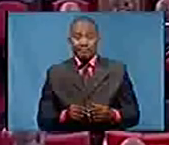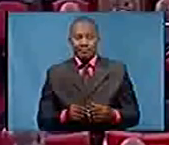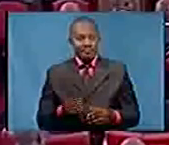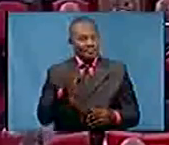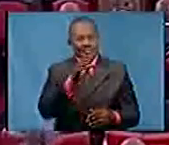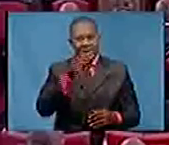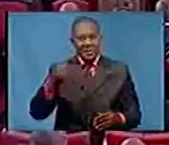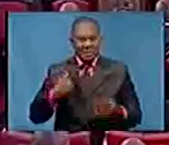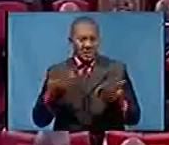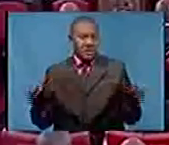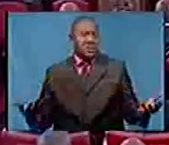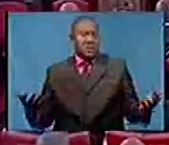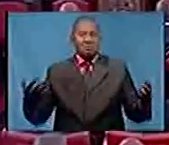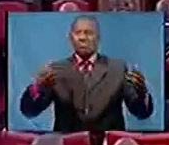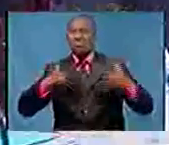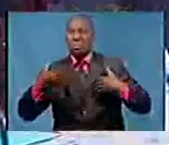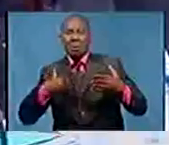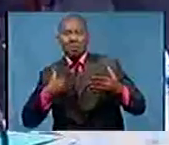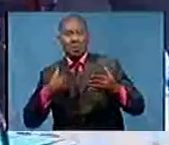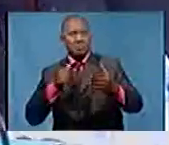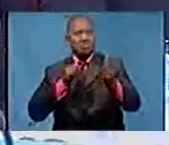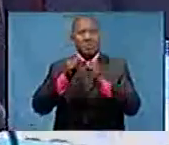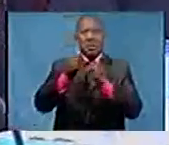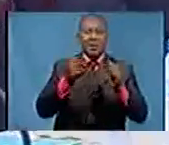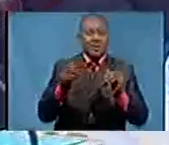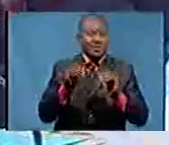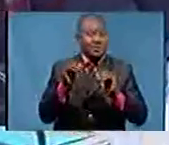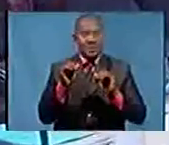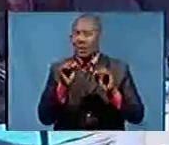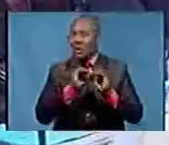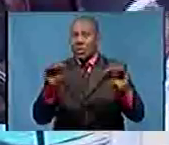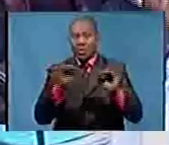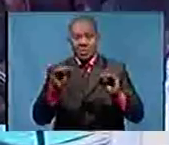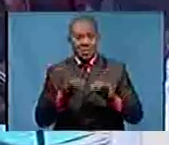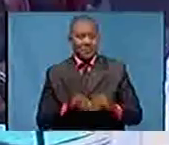challenge anything. Now, my Lord,